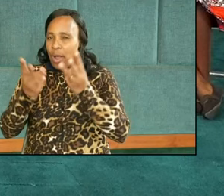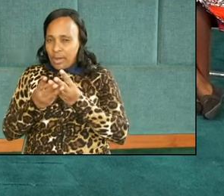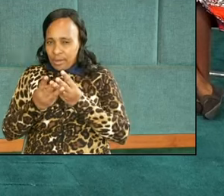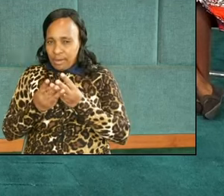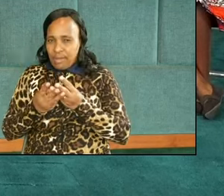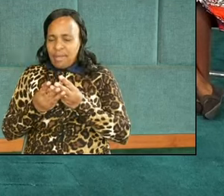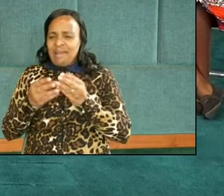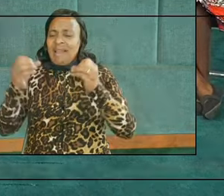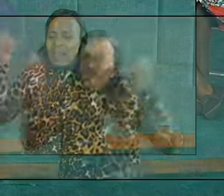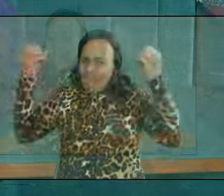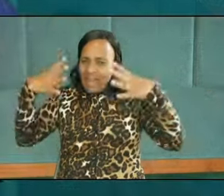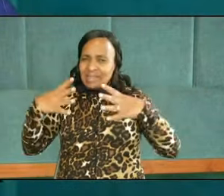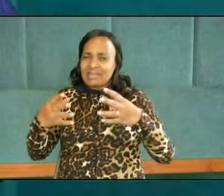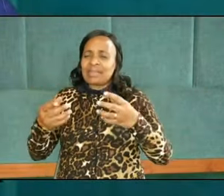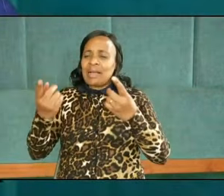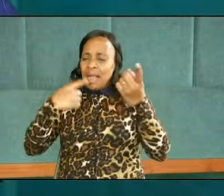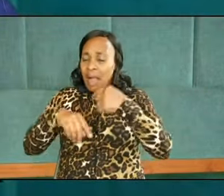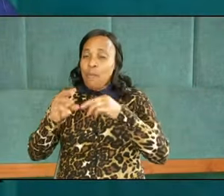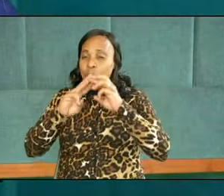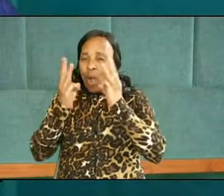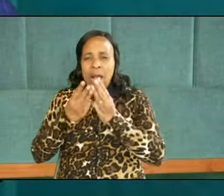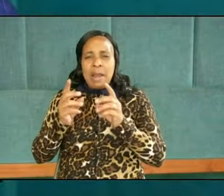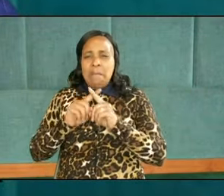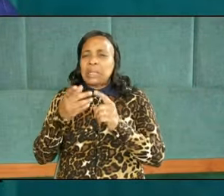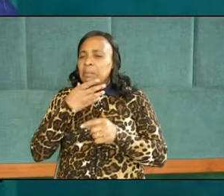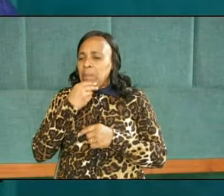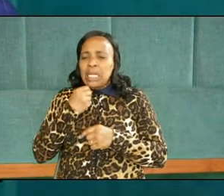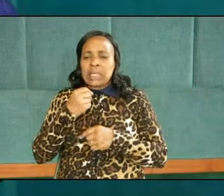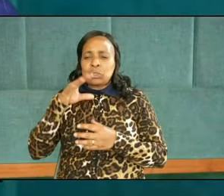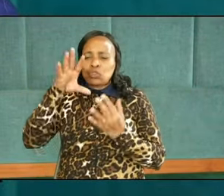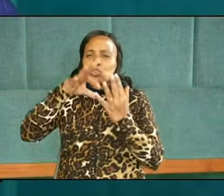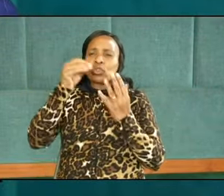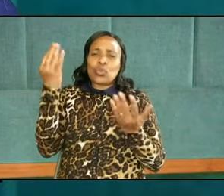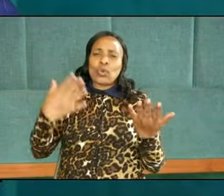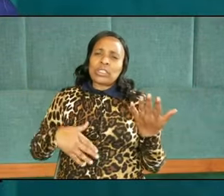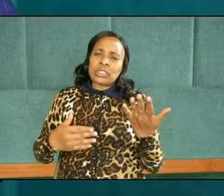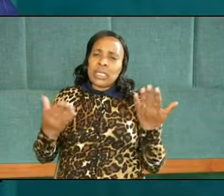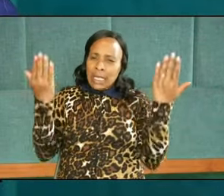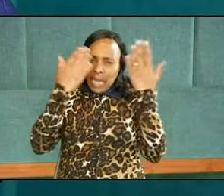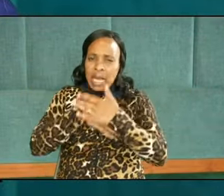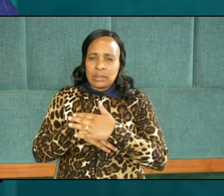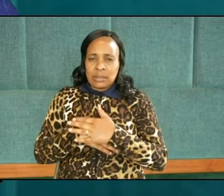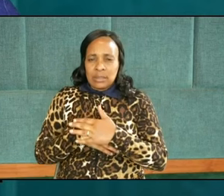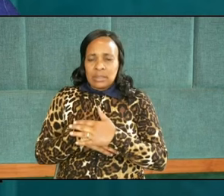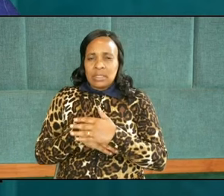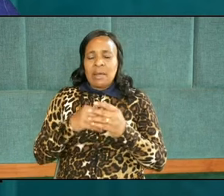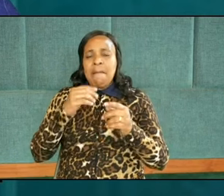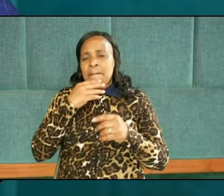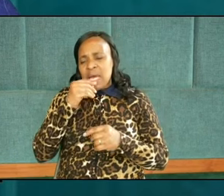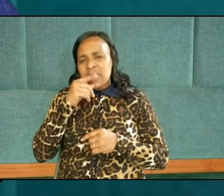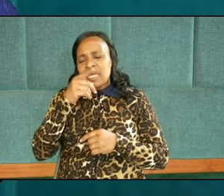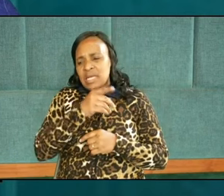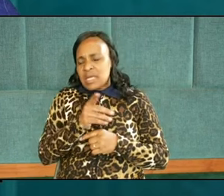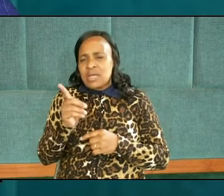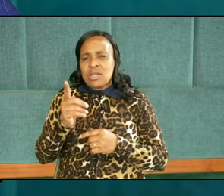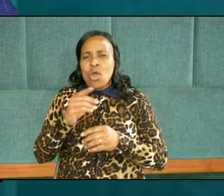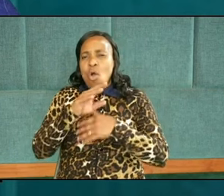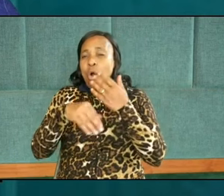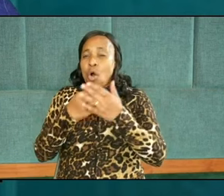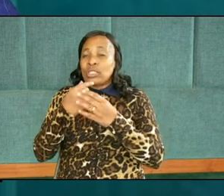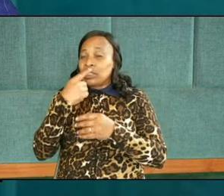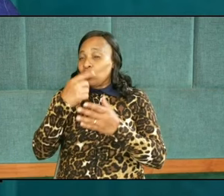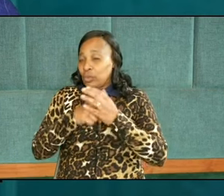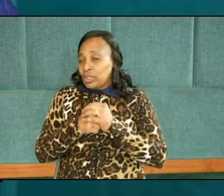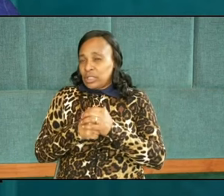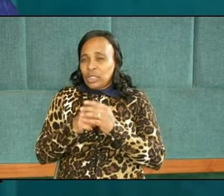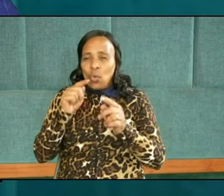men prefer darkness. And in the case of revenge, men prefer vengeance. But they've always said, when